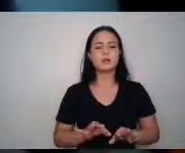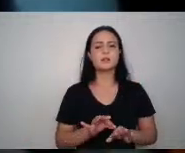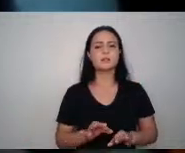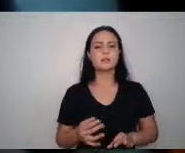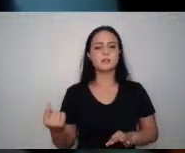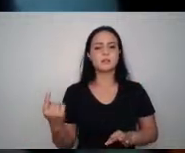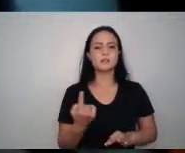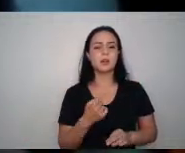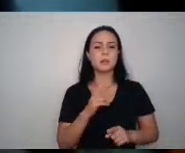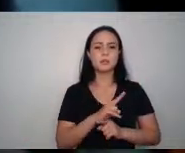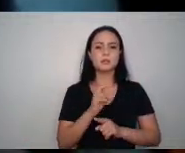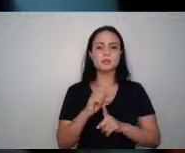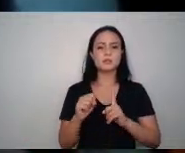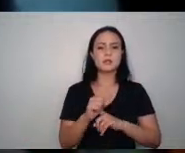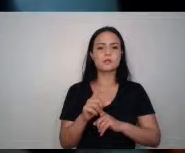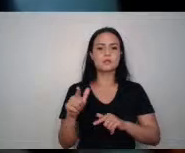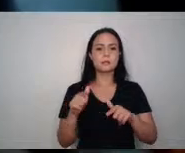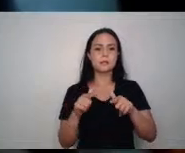and